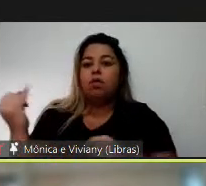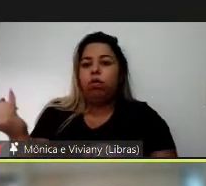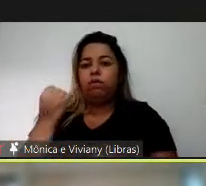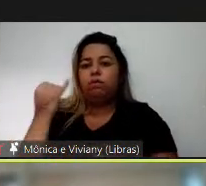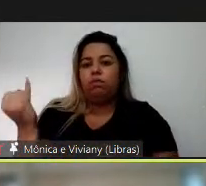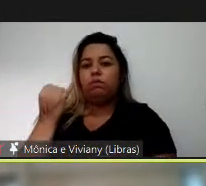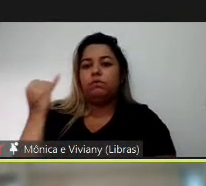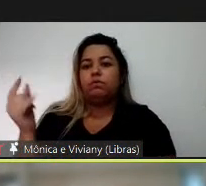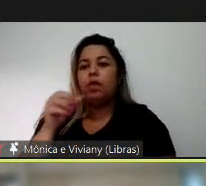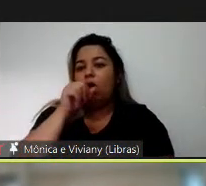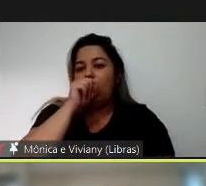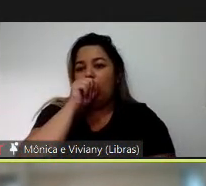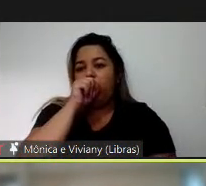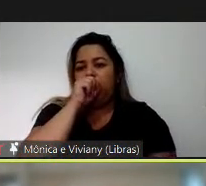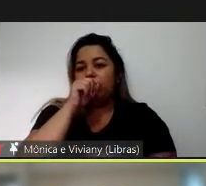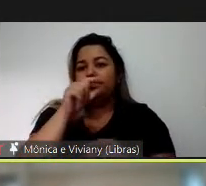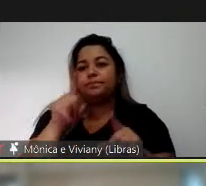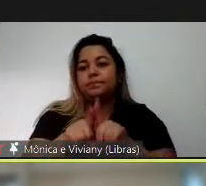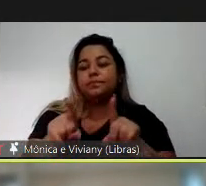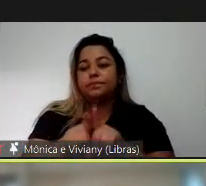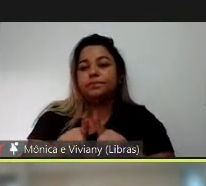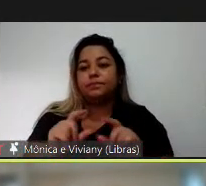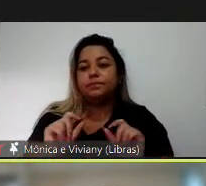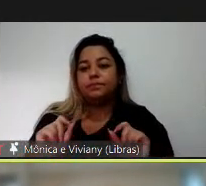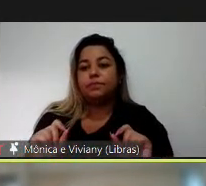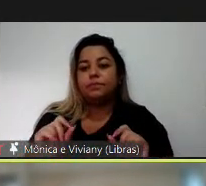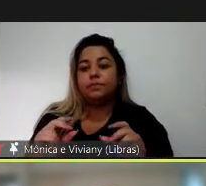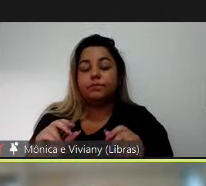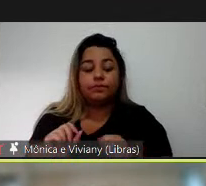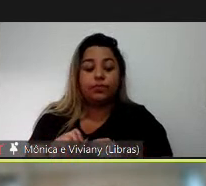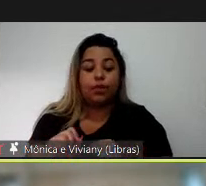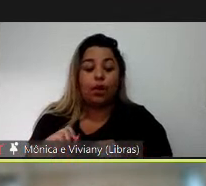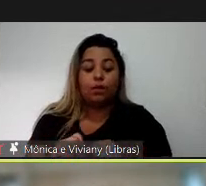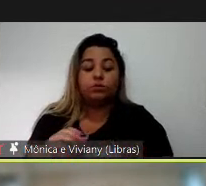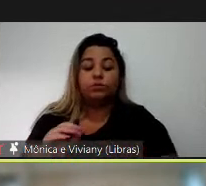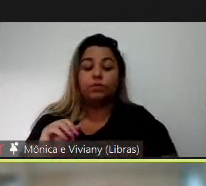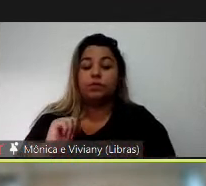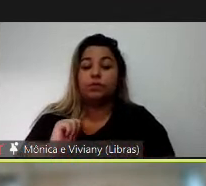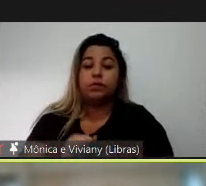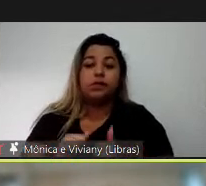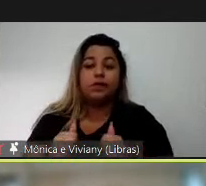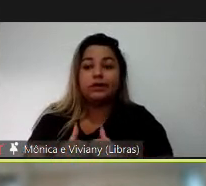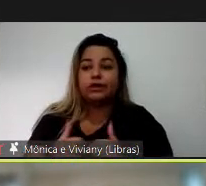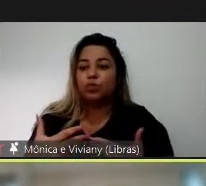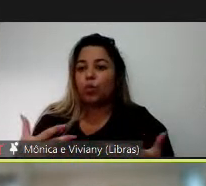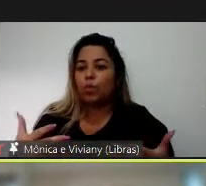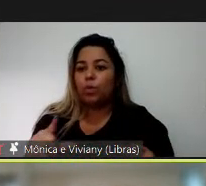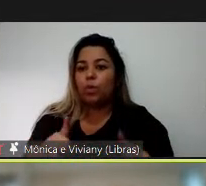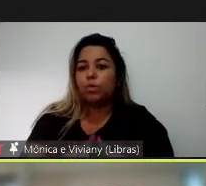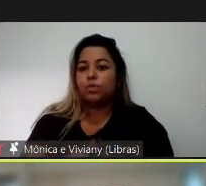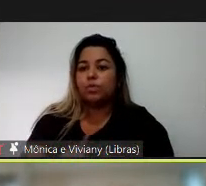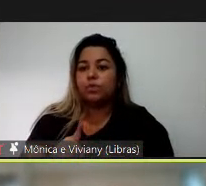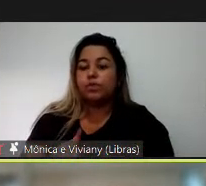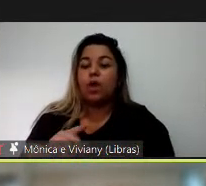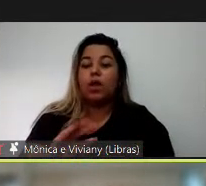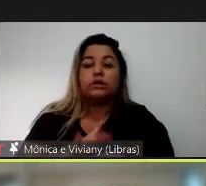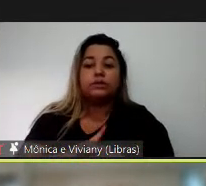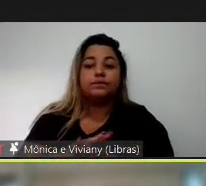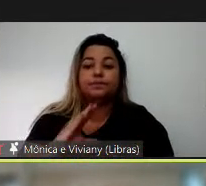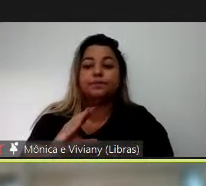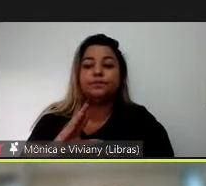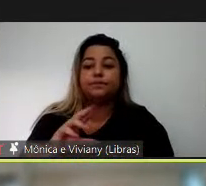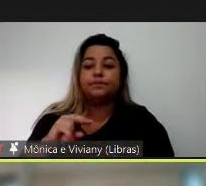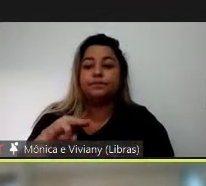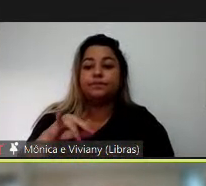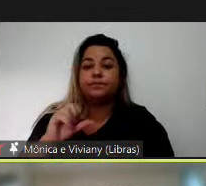an essential thing and just to highlight a few and to identify and perform the adequate state about individuals with any